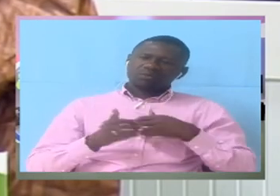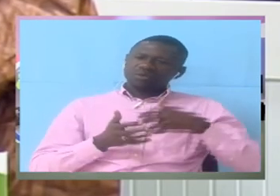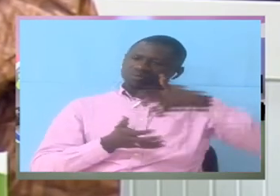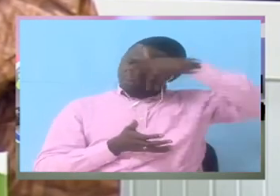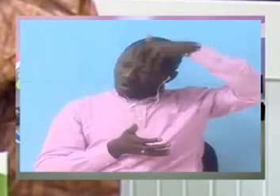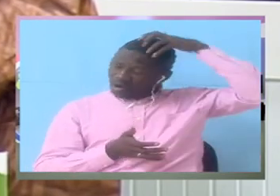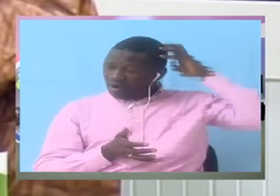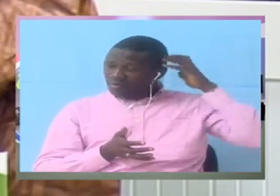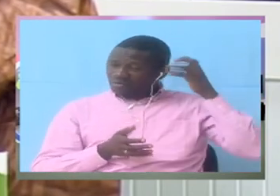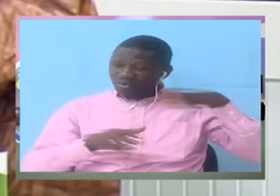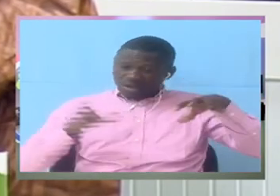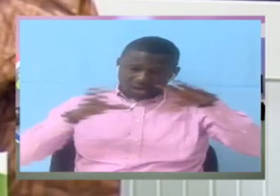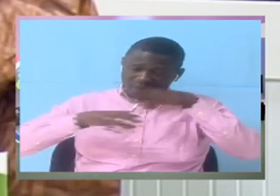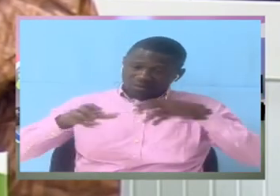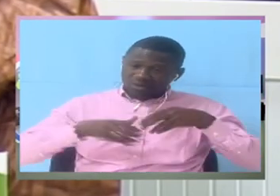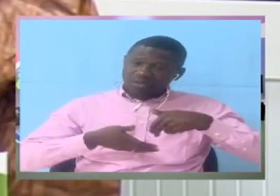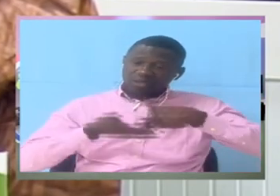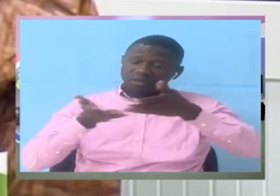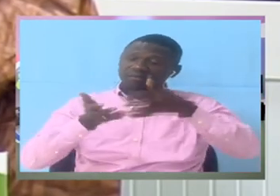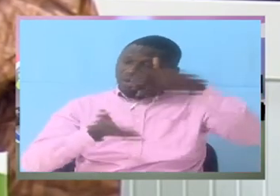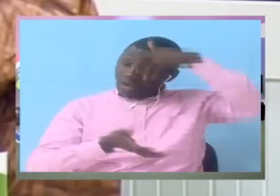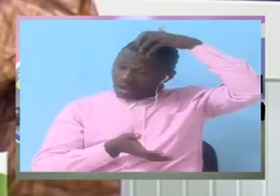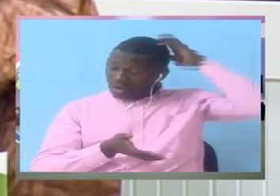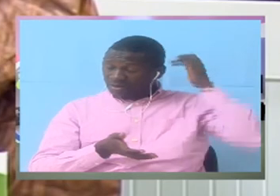Burua reserve and